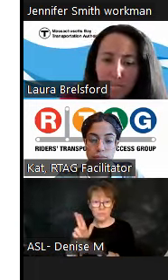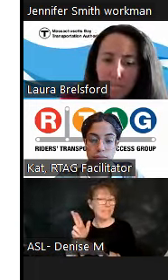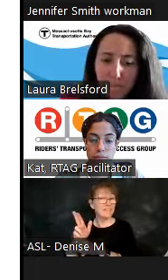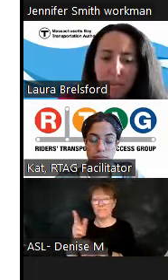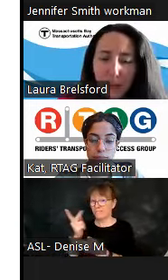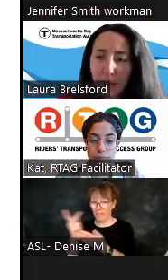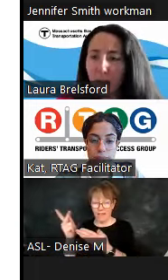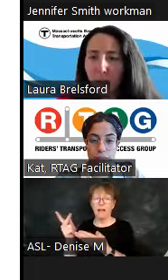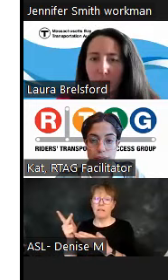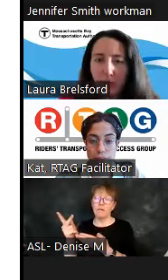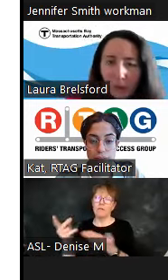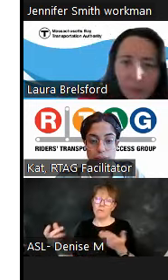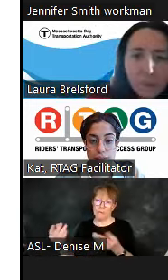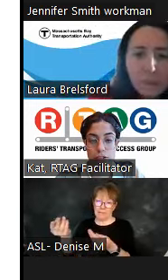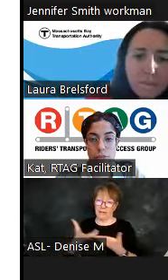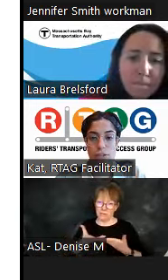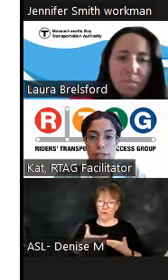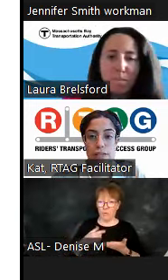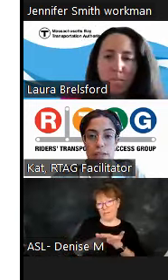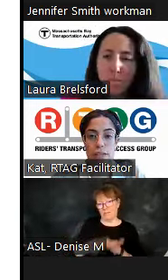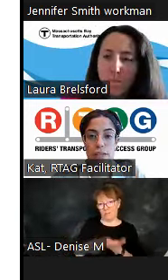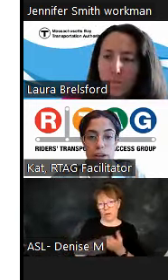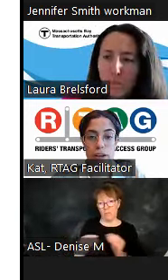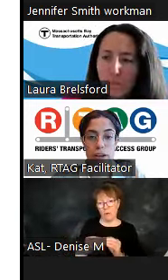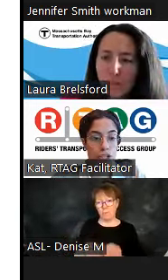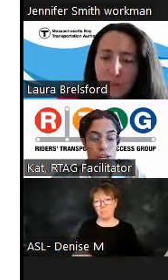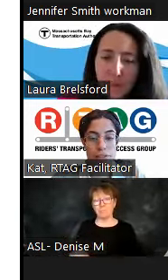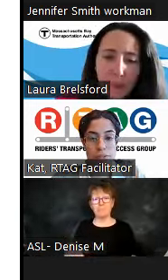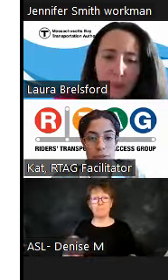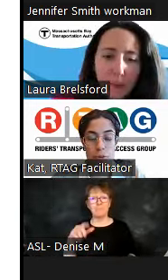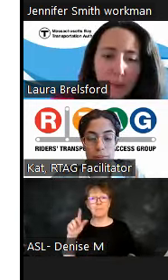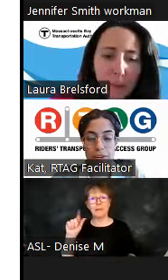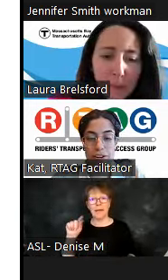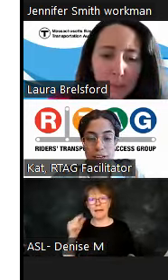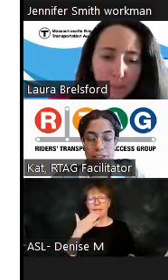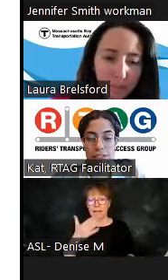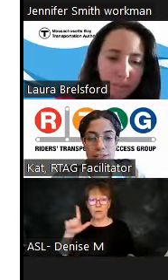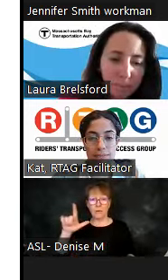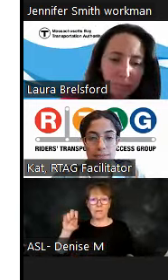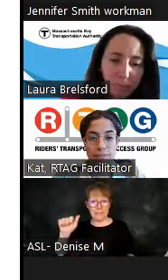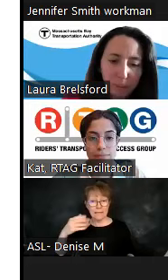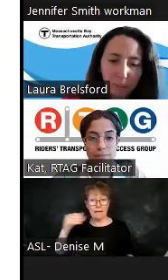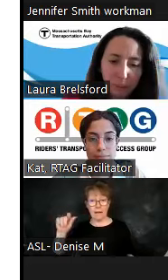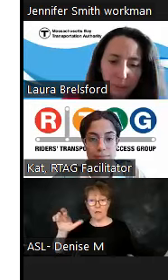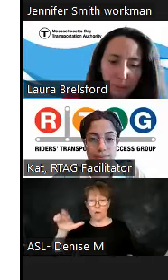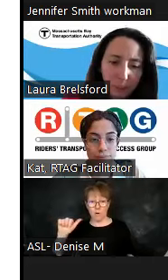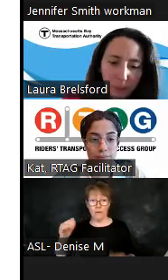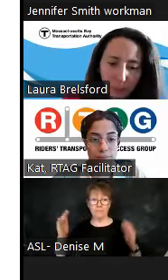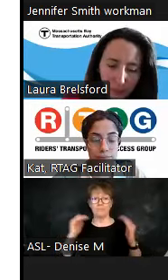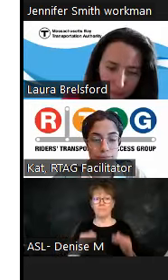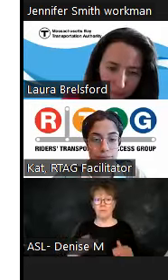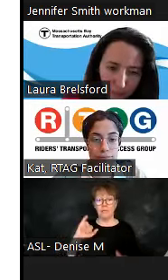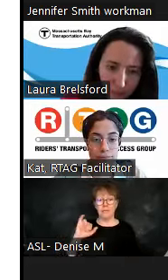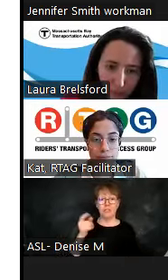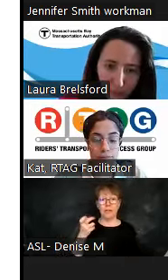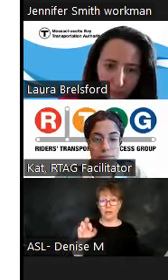Thank you. Thank you. Thank you so much, Lisa and Laura. Jennifer Smith Workman, you're next. Let